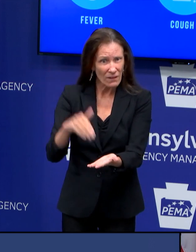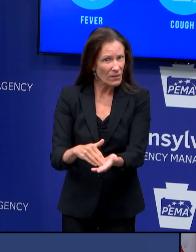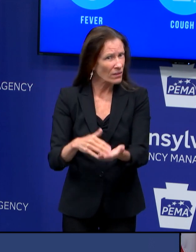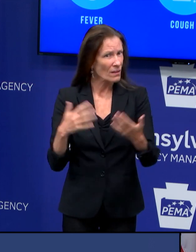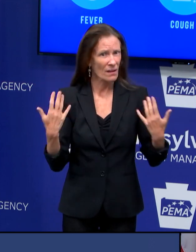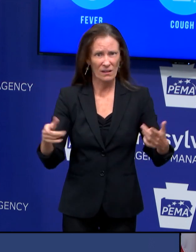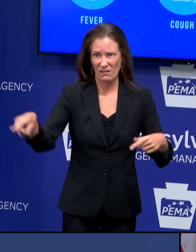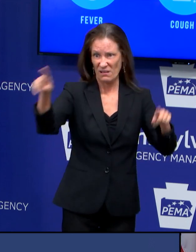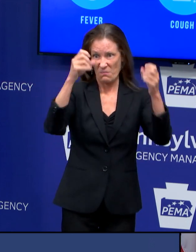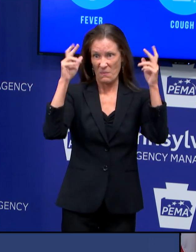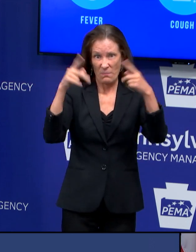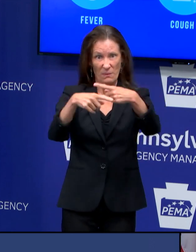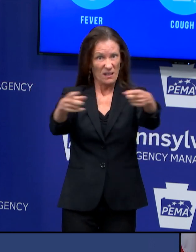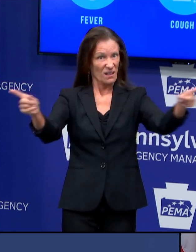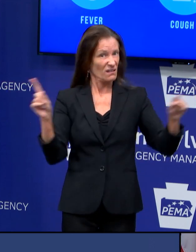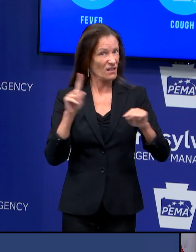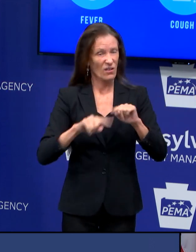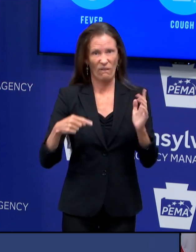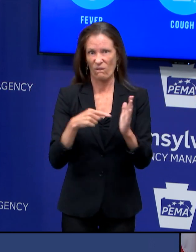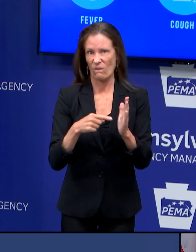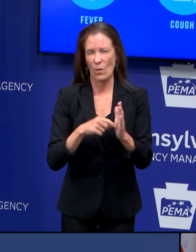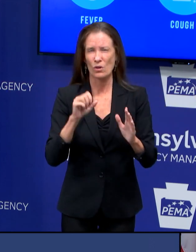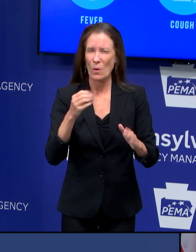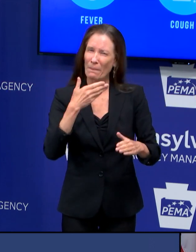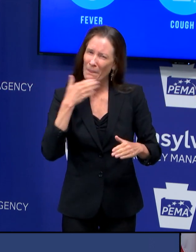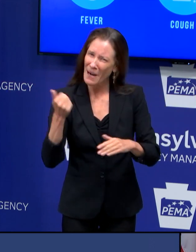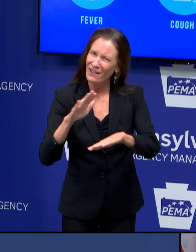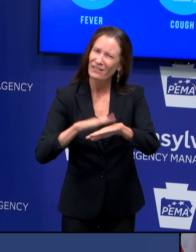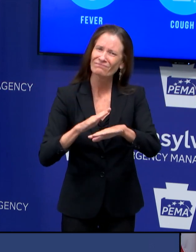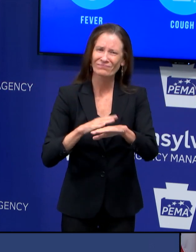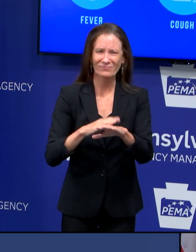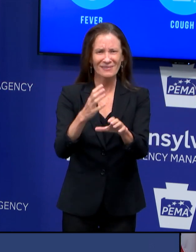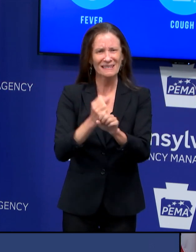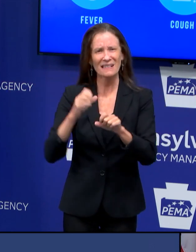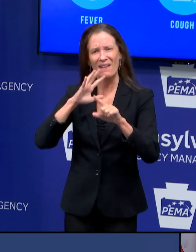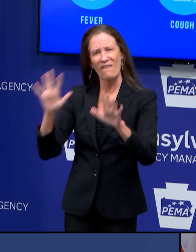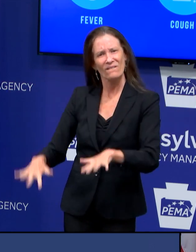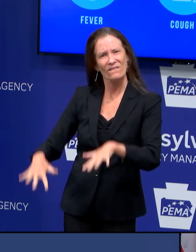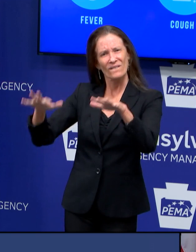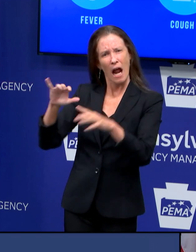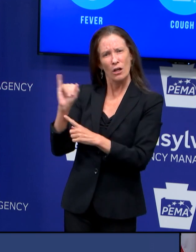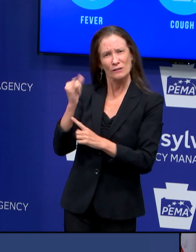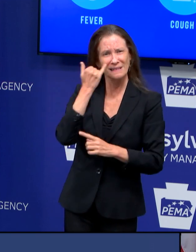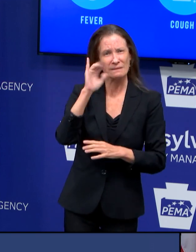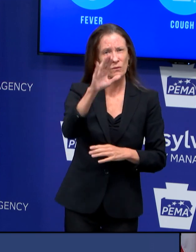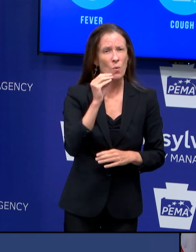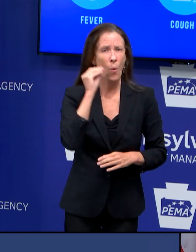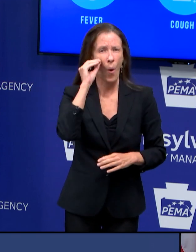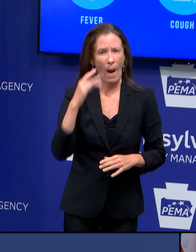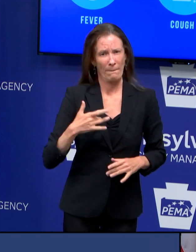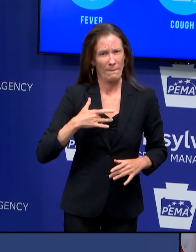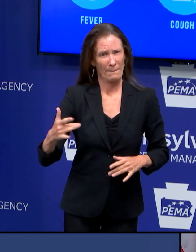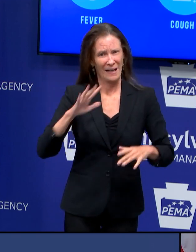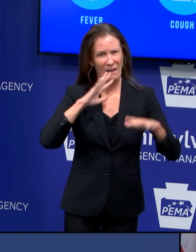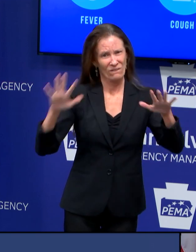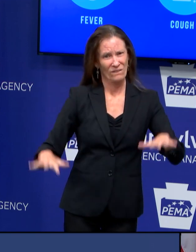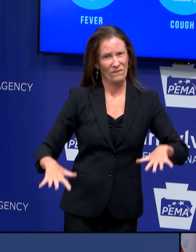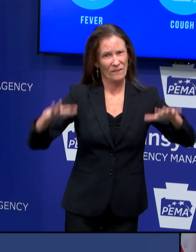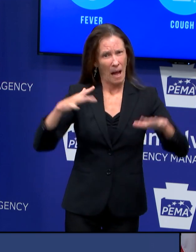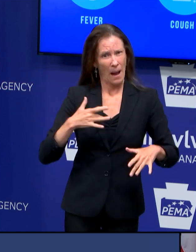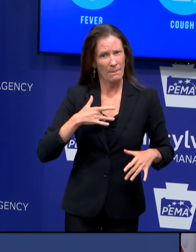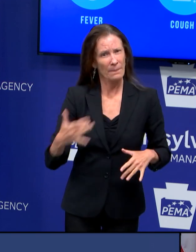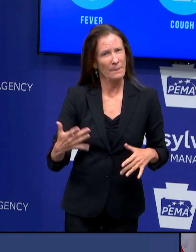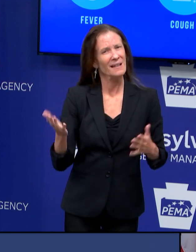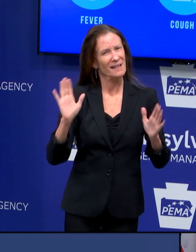just can't overcome. Federal standards for assistance to homeowners after disasters are more stringent than ever. But even then,